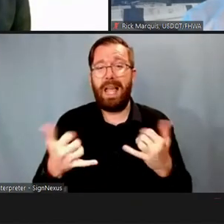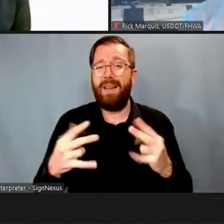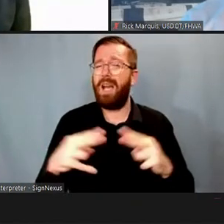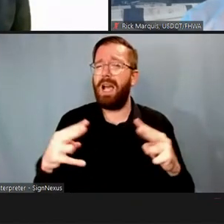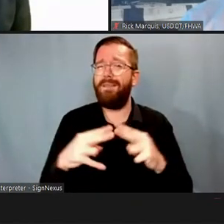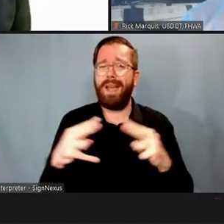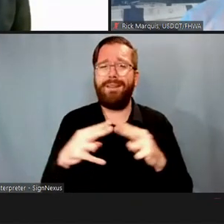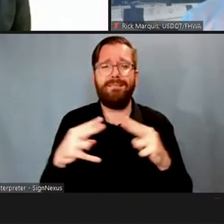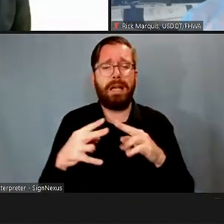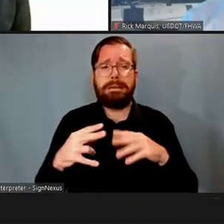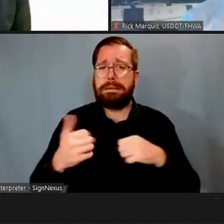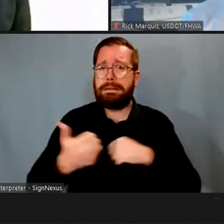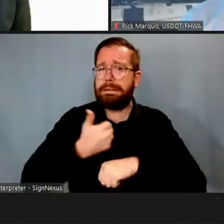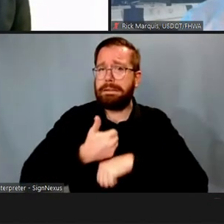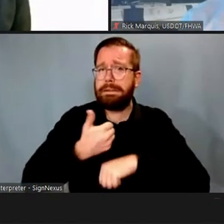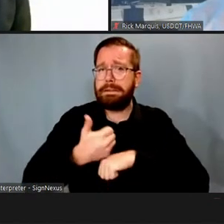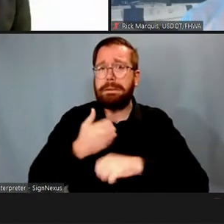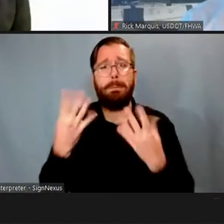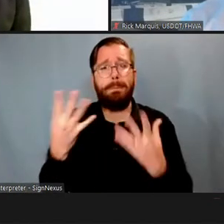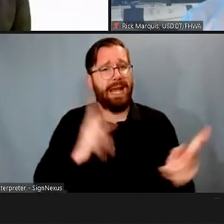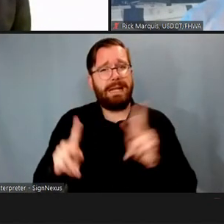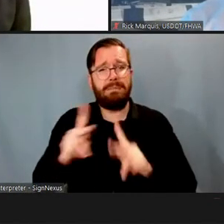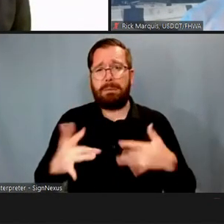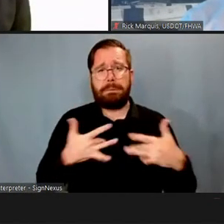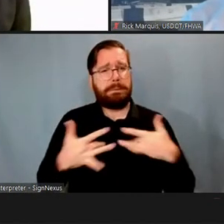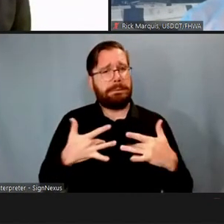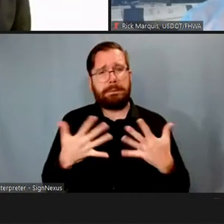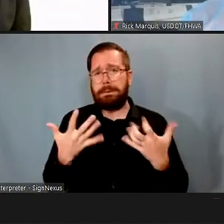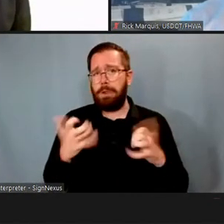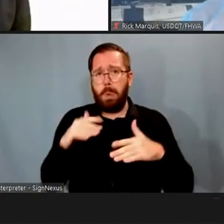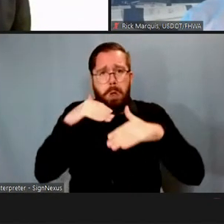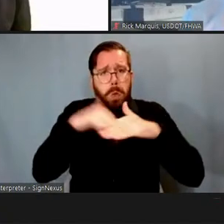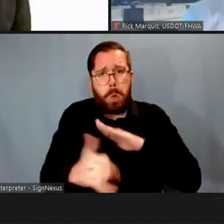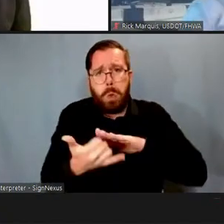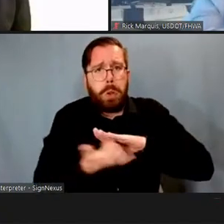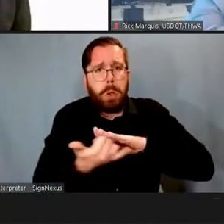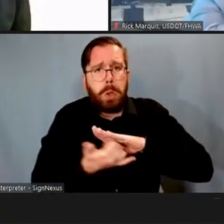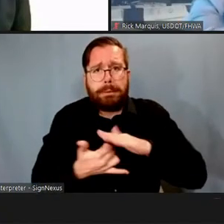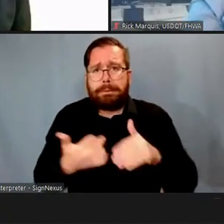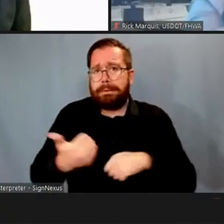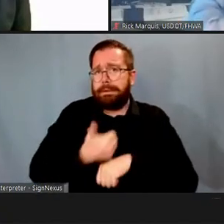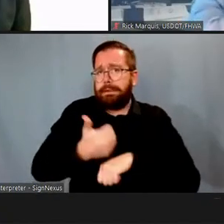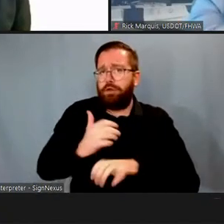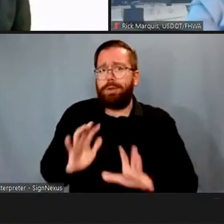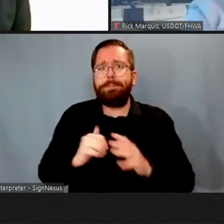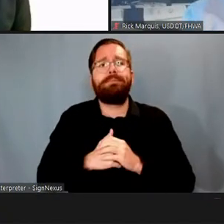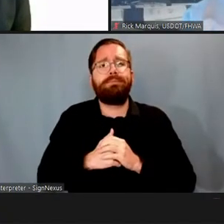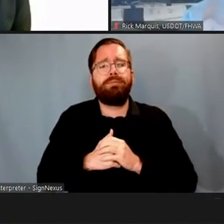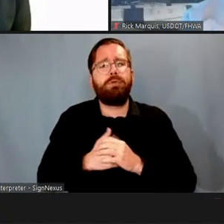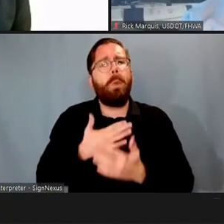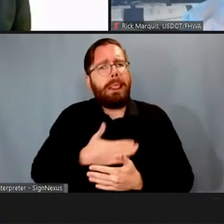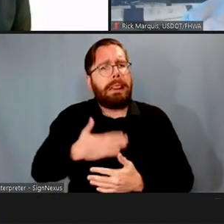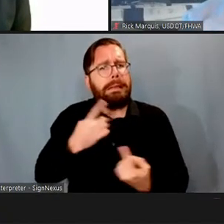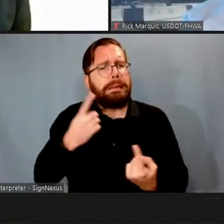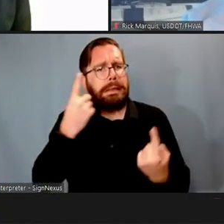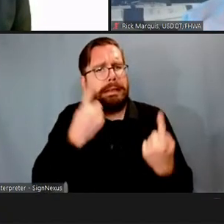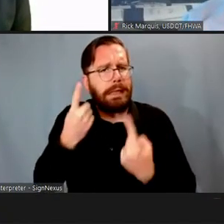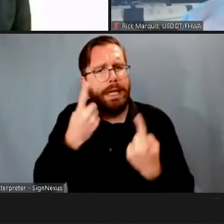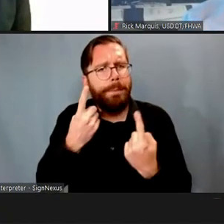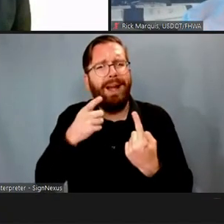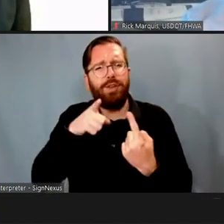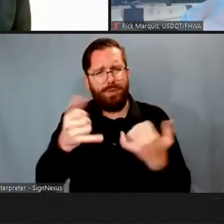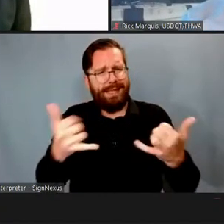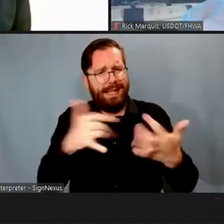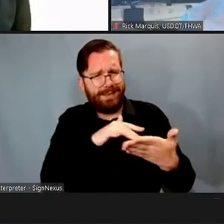very concerned about going into them so please take into consideration while you study your proposals and implement